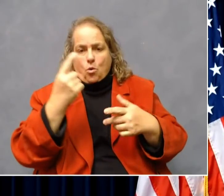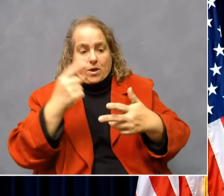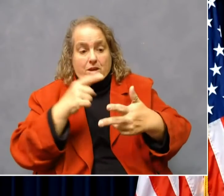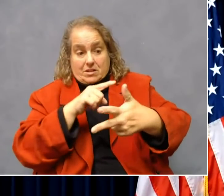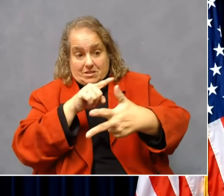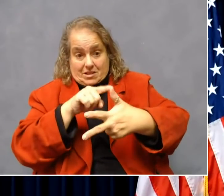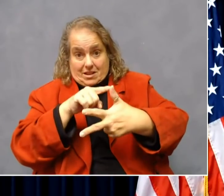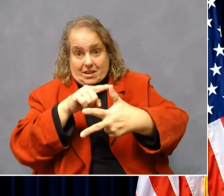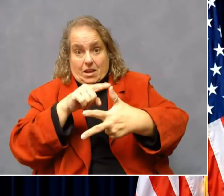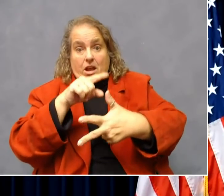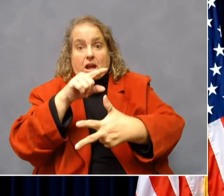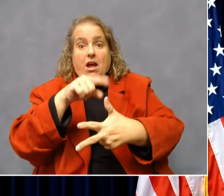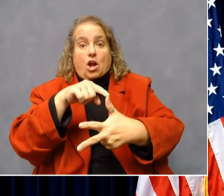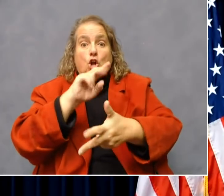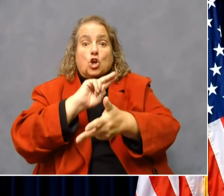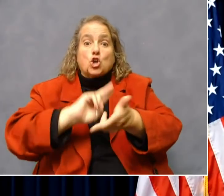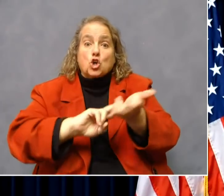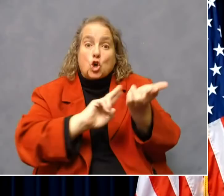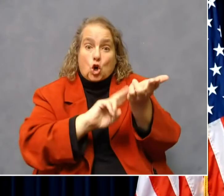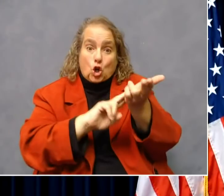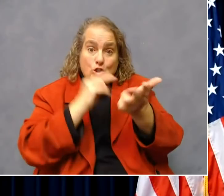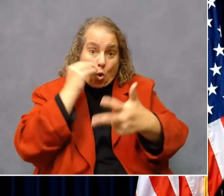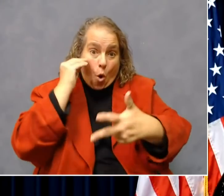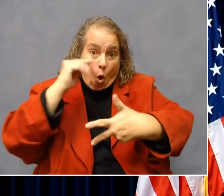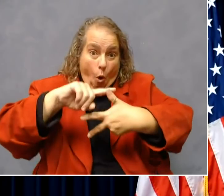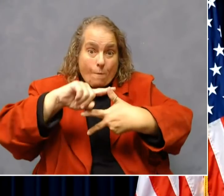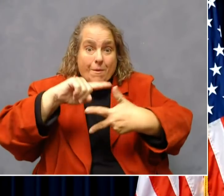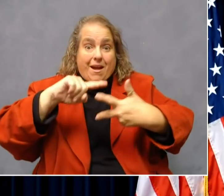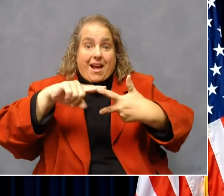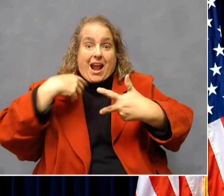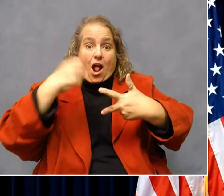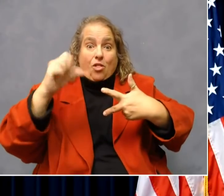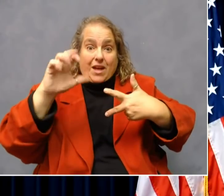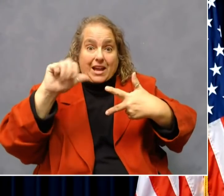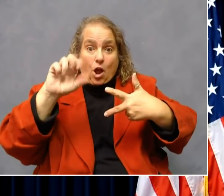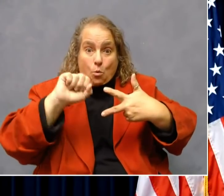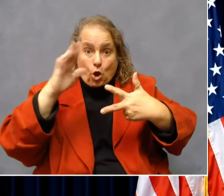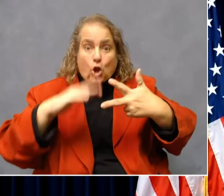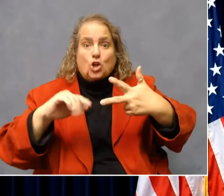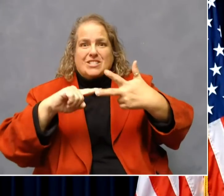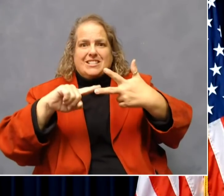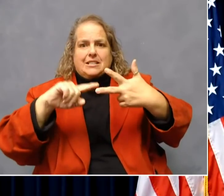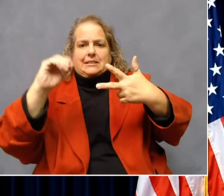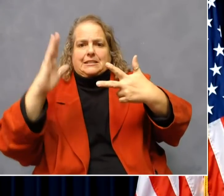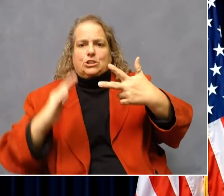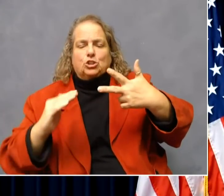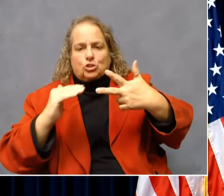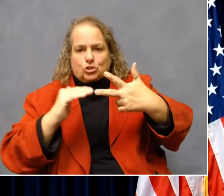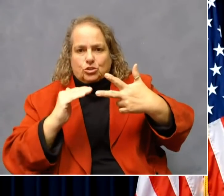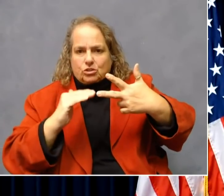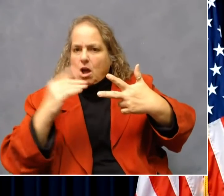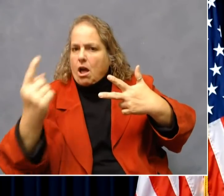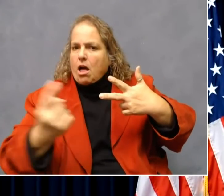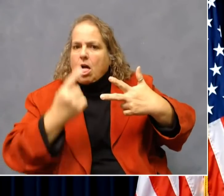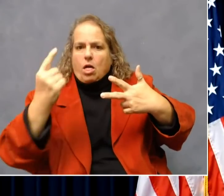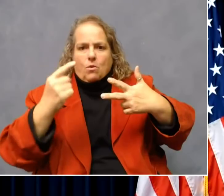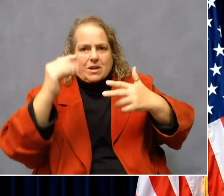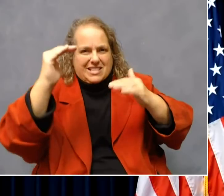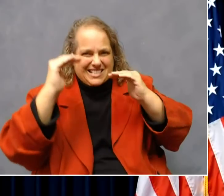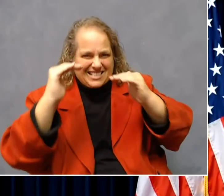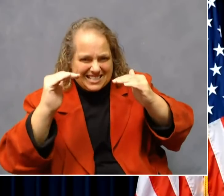long-term care residents, in just about every priority list, you see teachers along